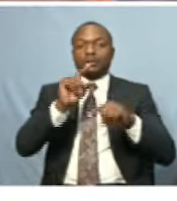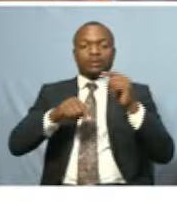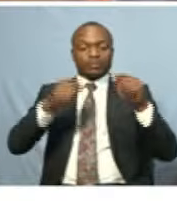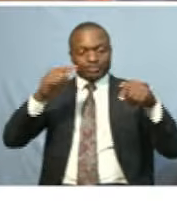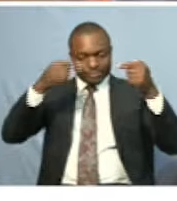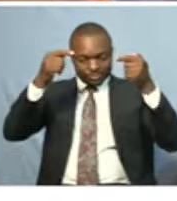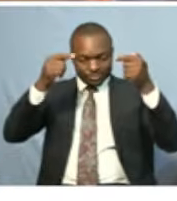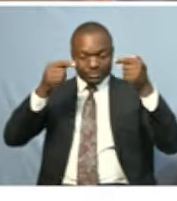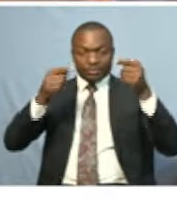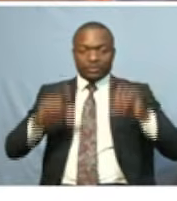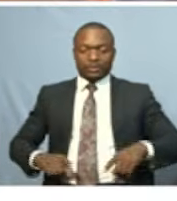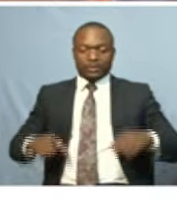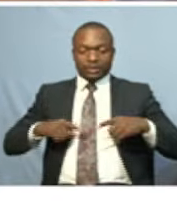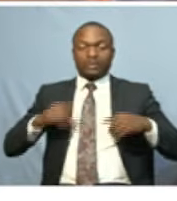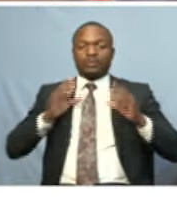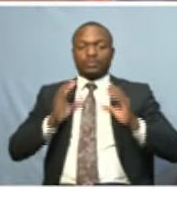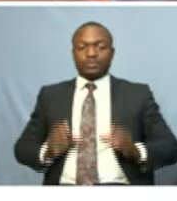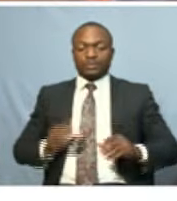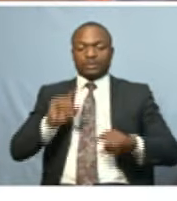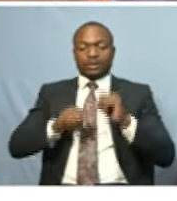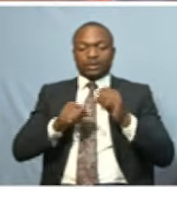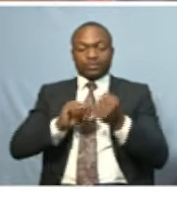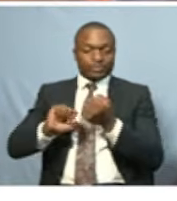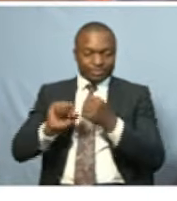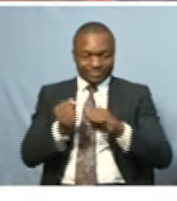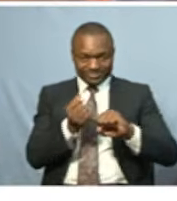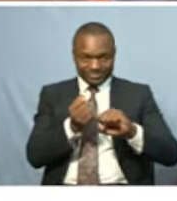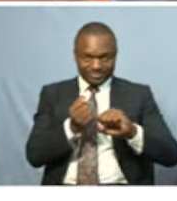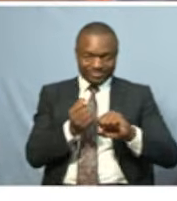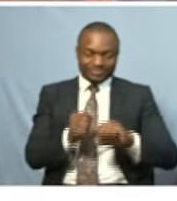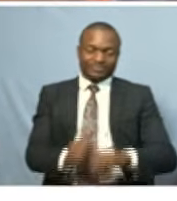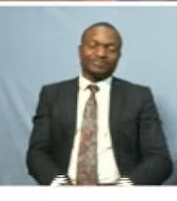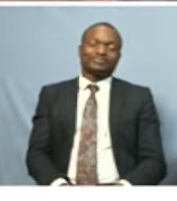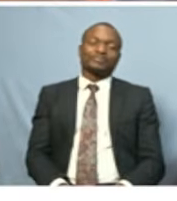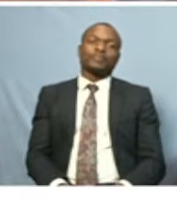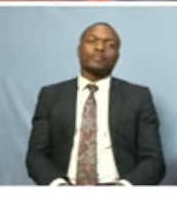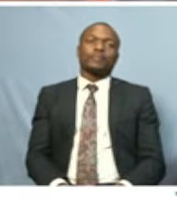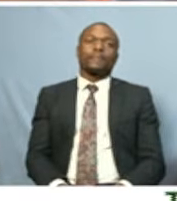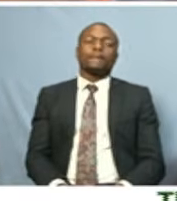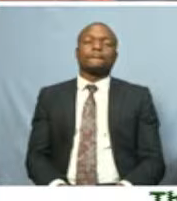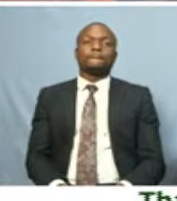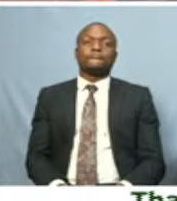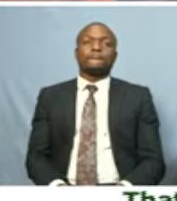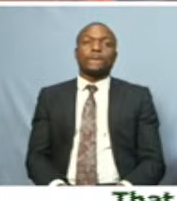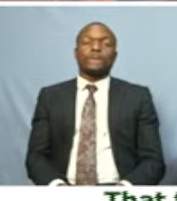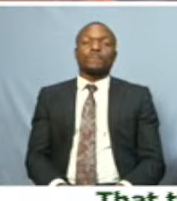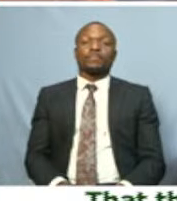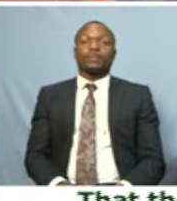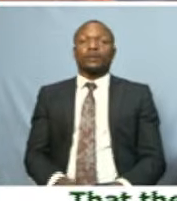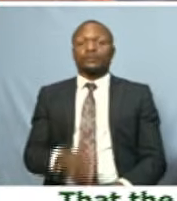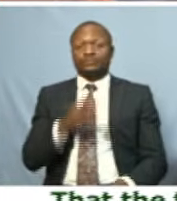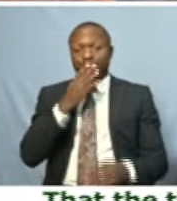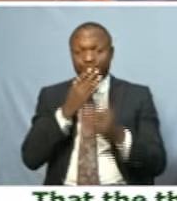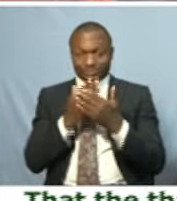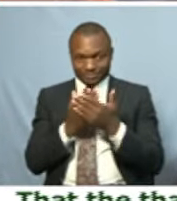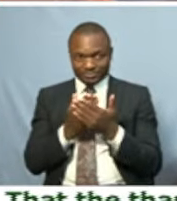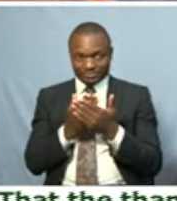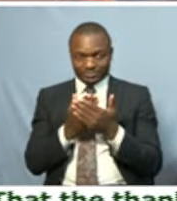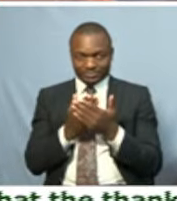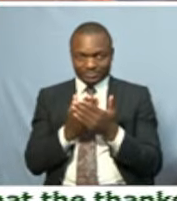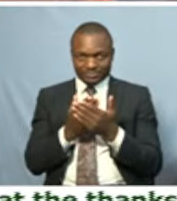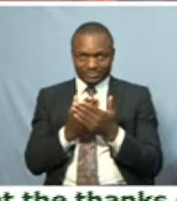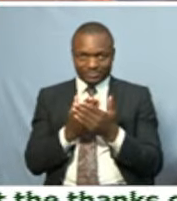citizens cannot be safeguarded, neither can they be guaranteed. It is therefore befitting that as